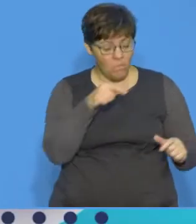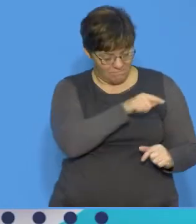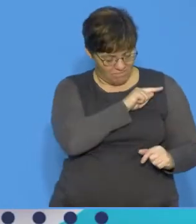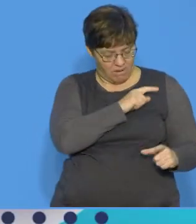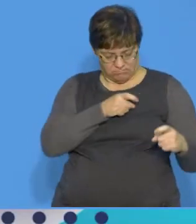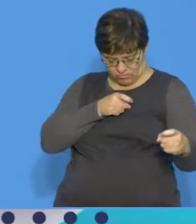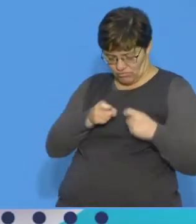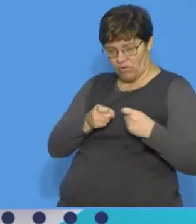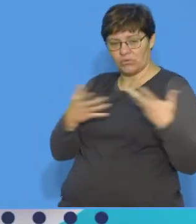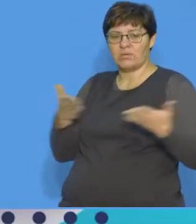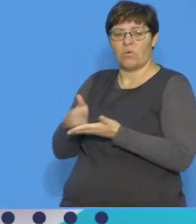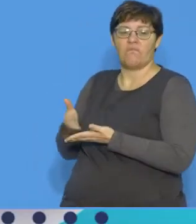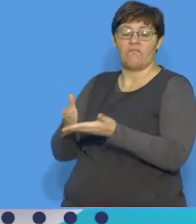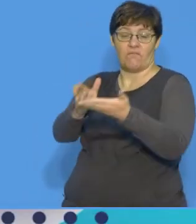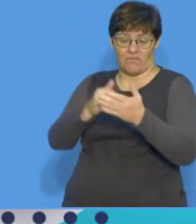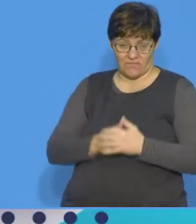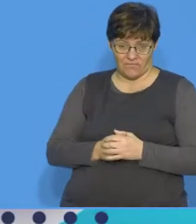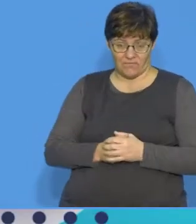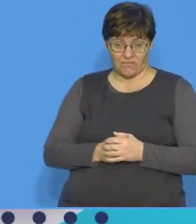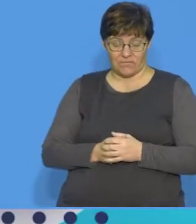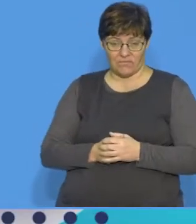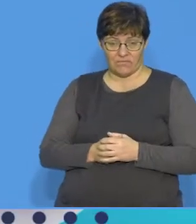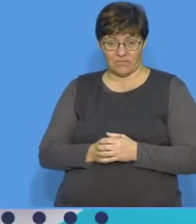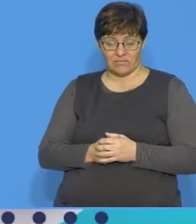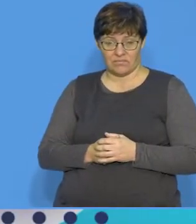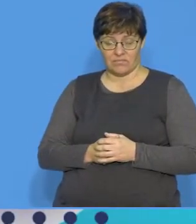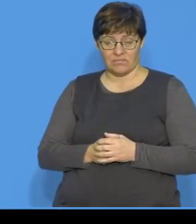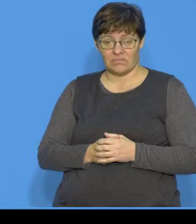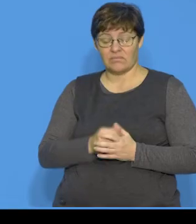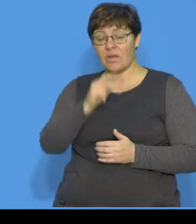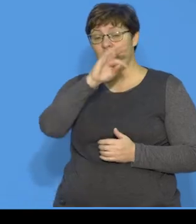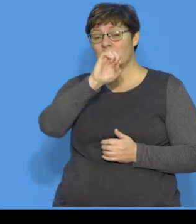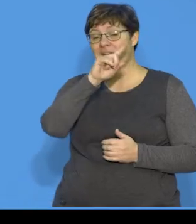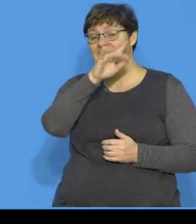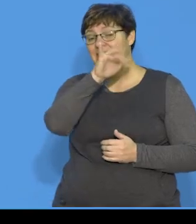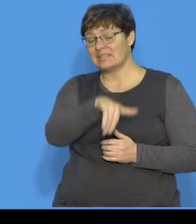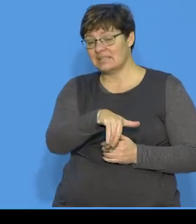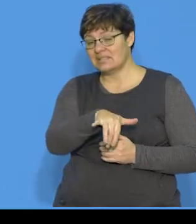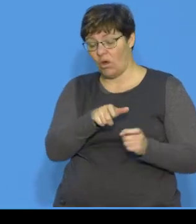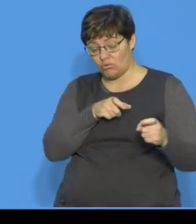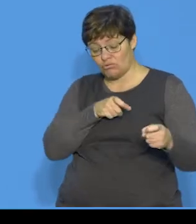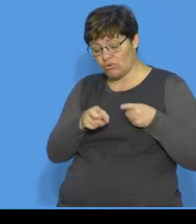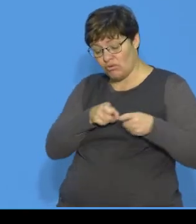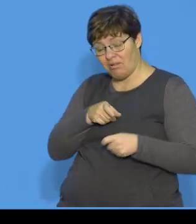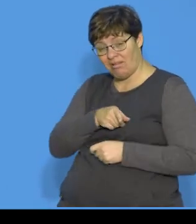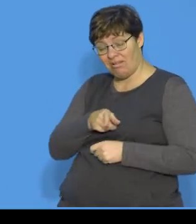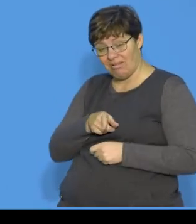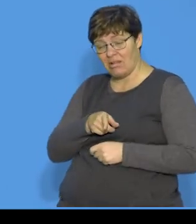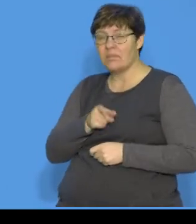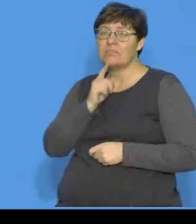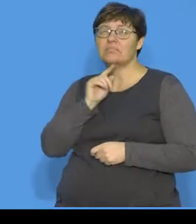In terms of controlling mortality, we see that around about